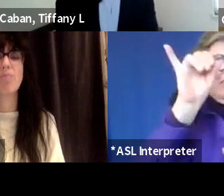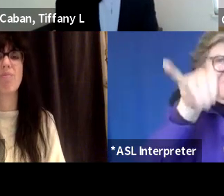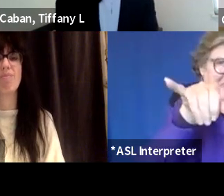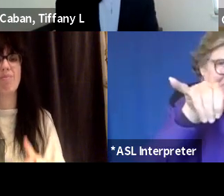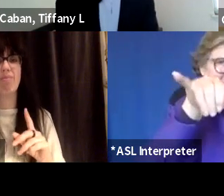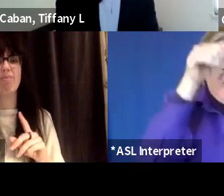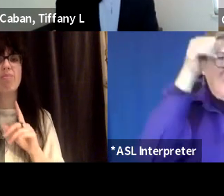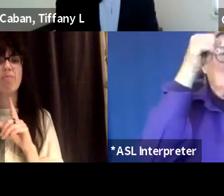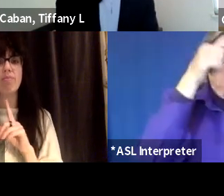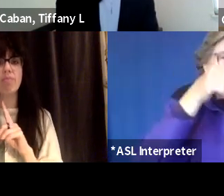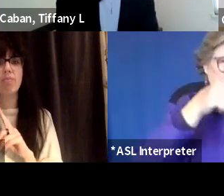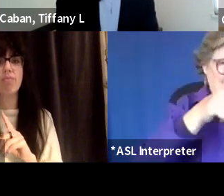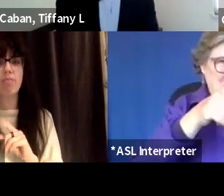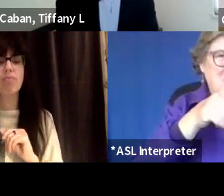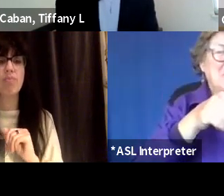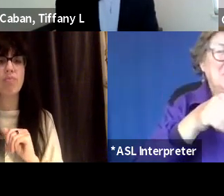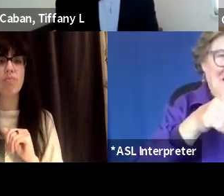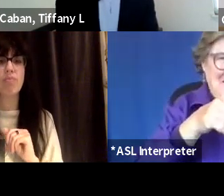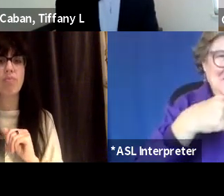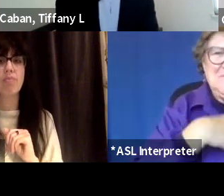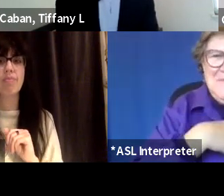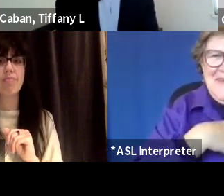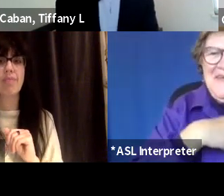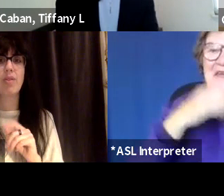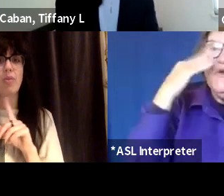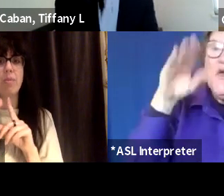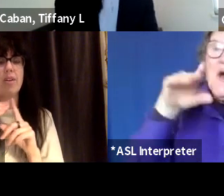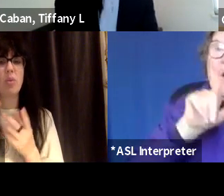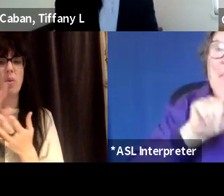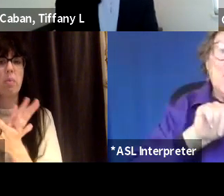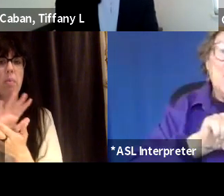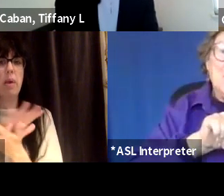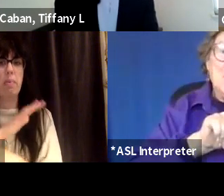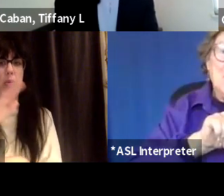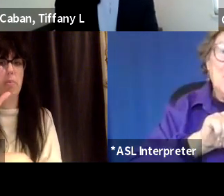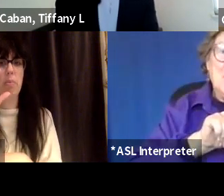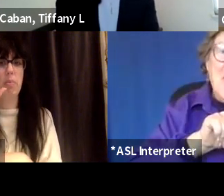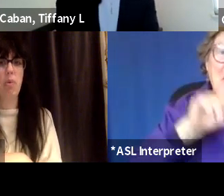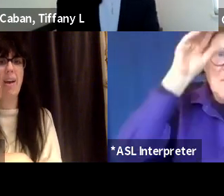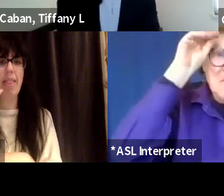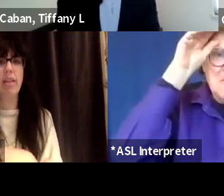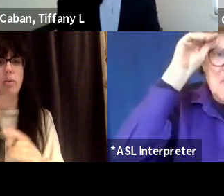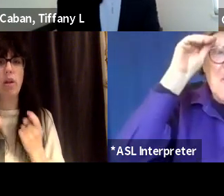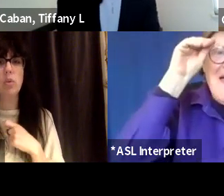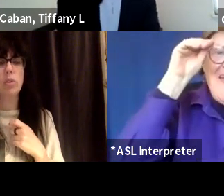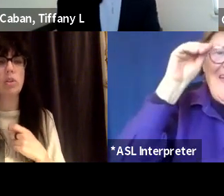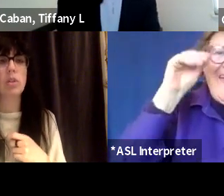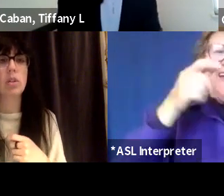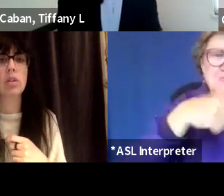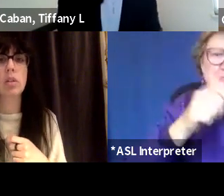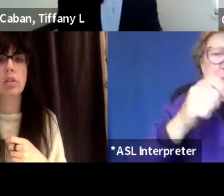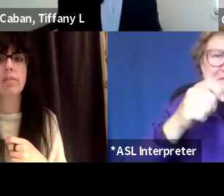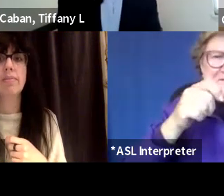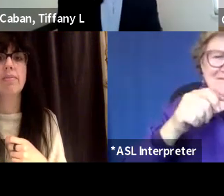Paperboy Prince talks about spreading love. I know it sounds beautiful. And that is a